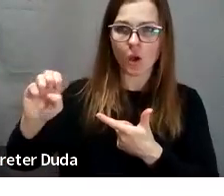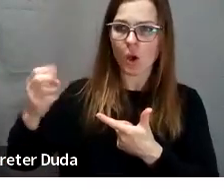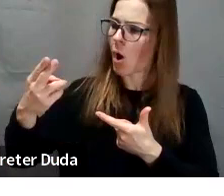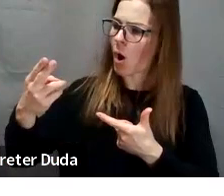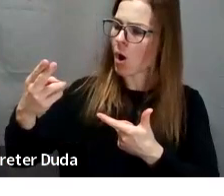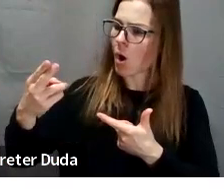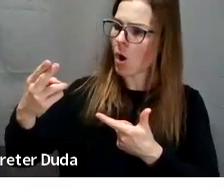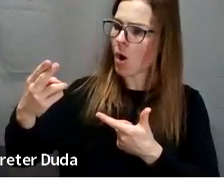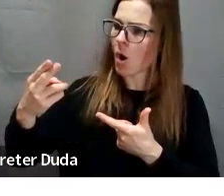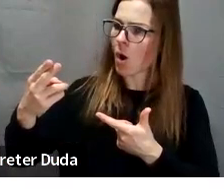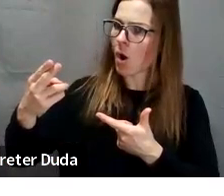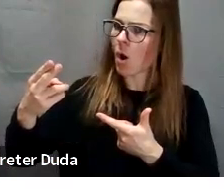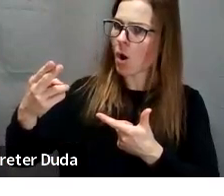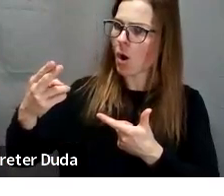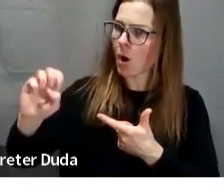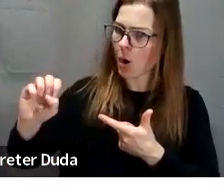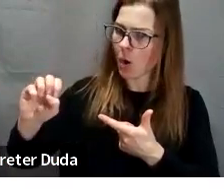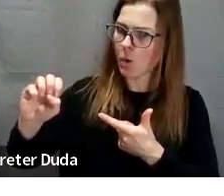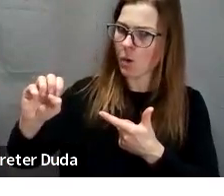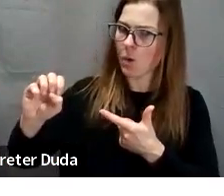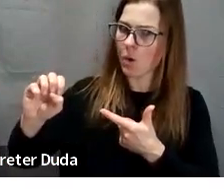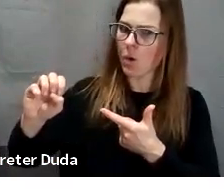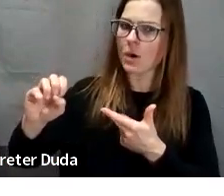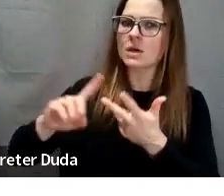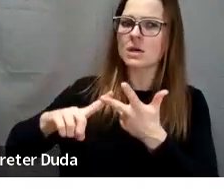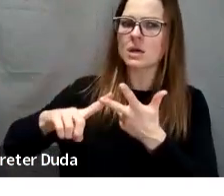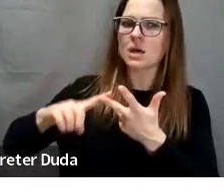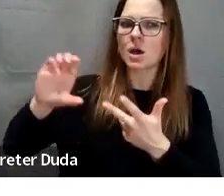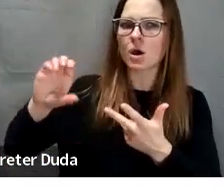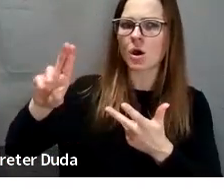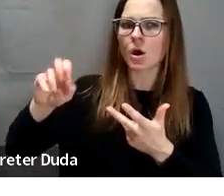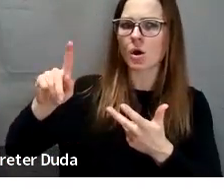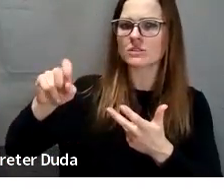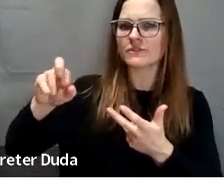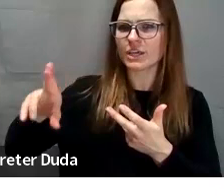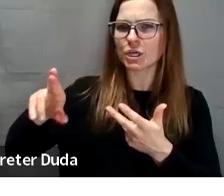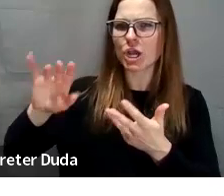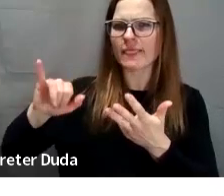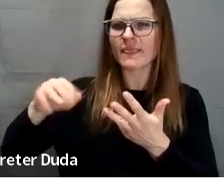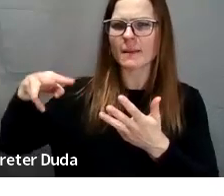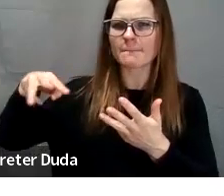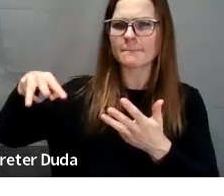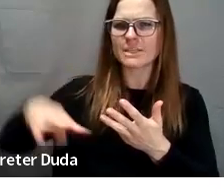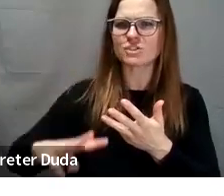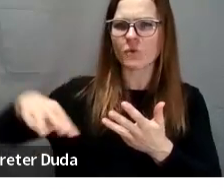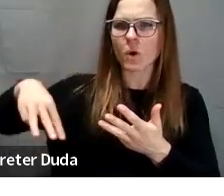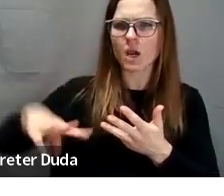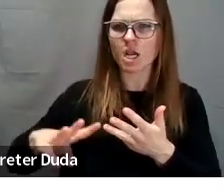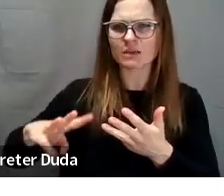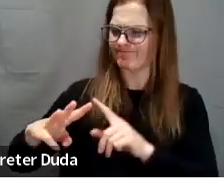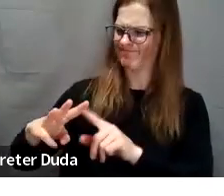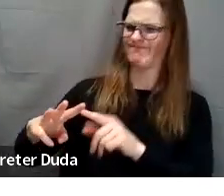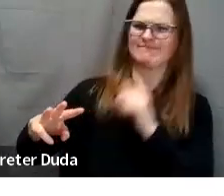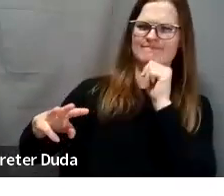some sort of pitchfork looking type. I don't think I've used that tool, so I'm not sure what that is. But these